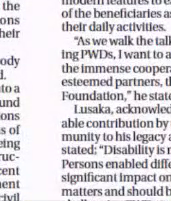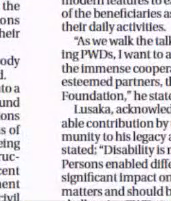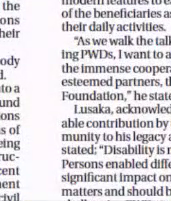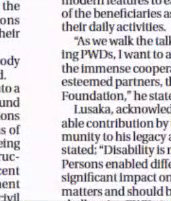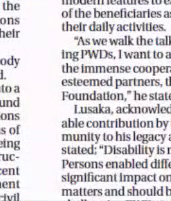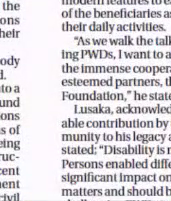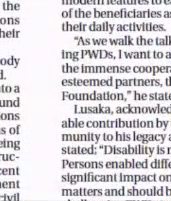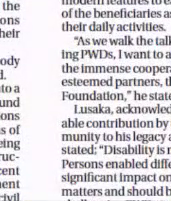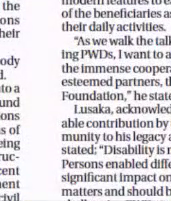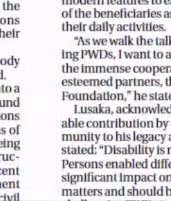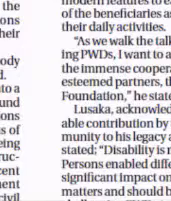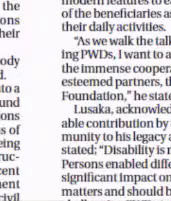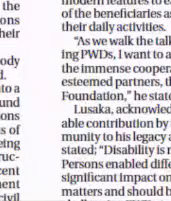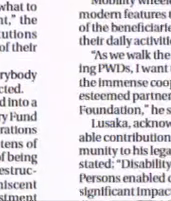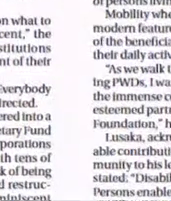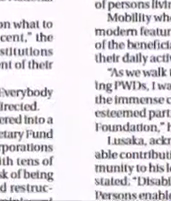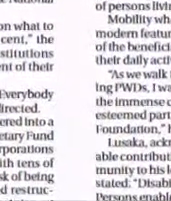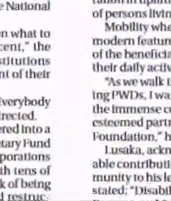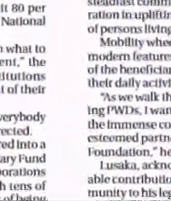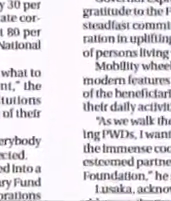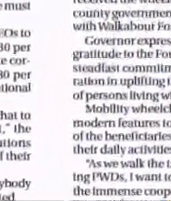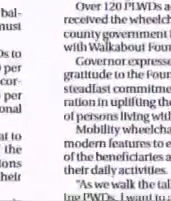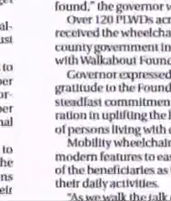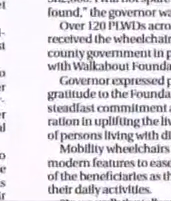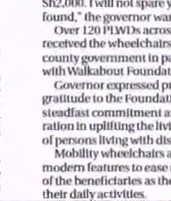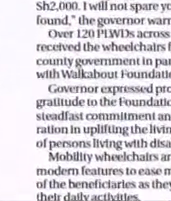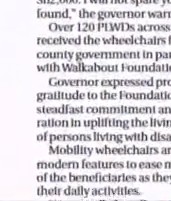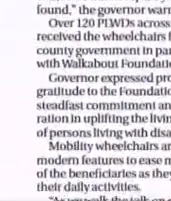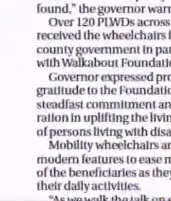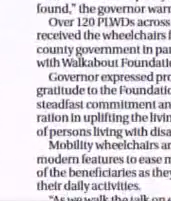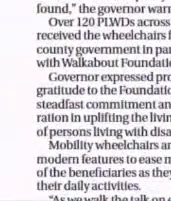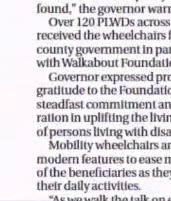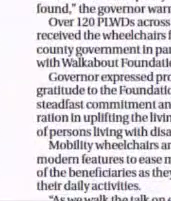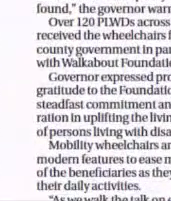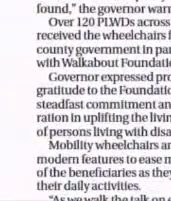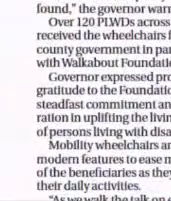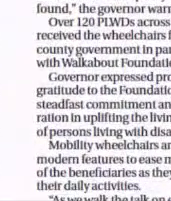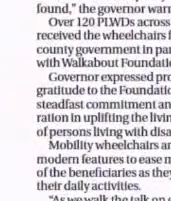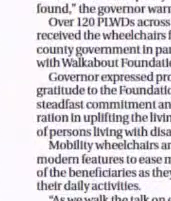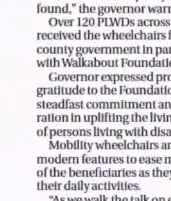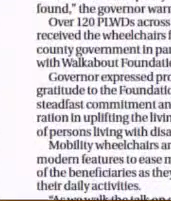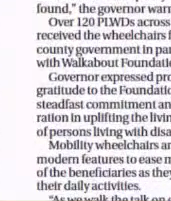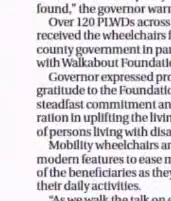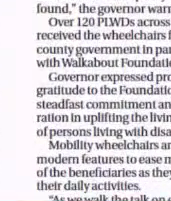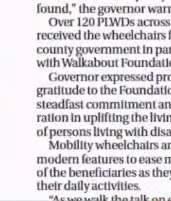that to curb wastage of public funds in some of these, what he said,